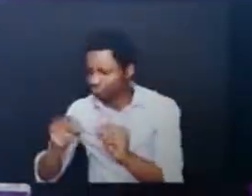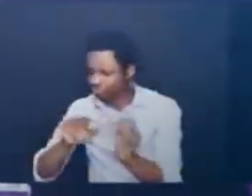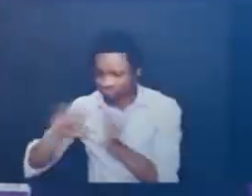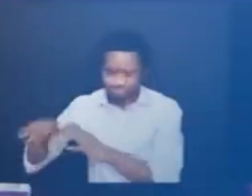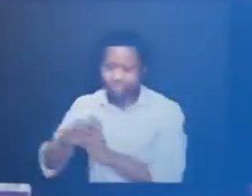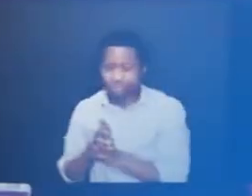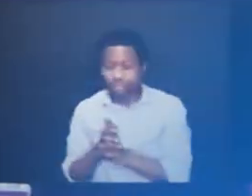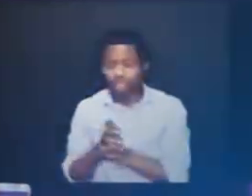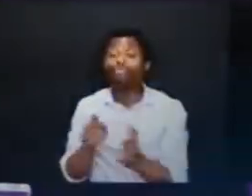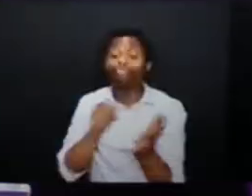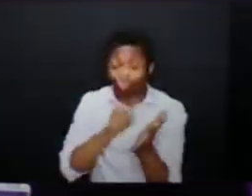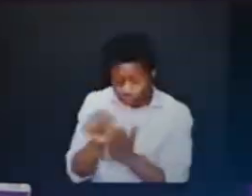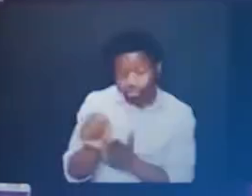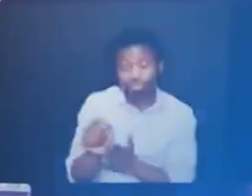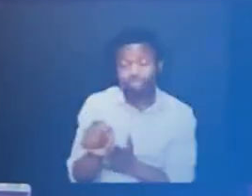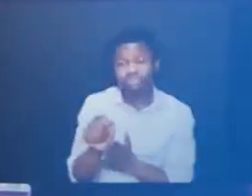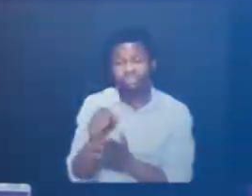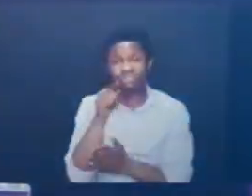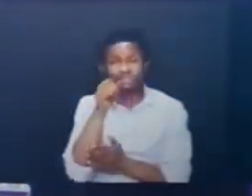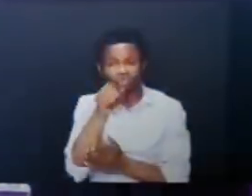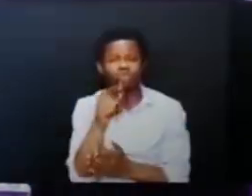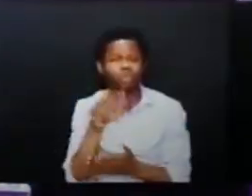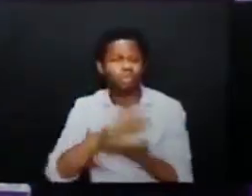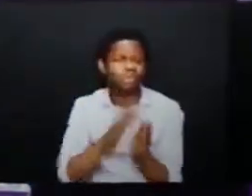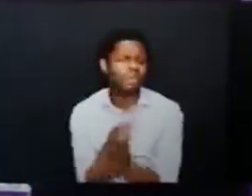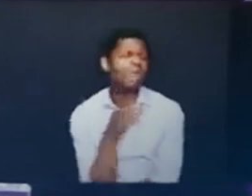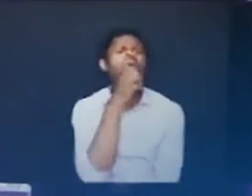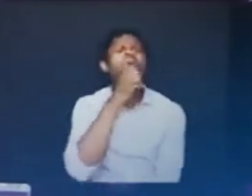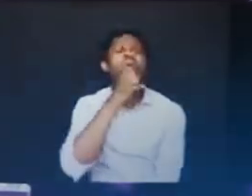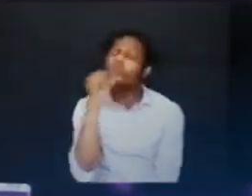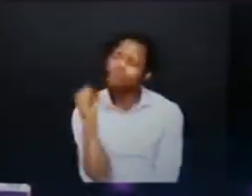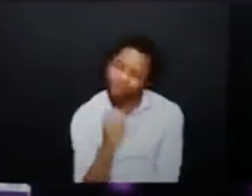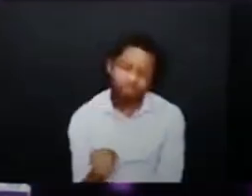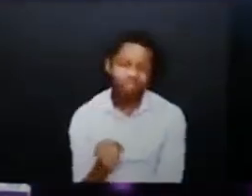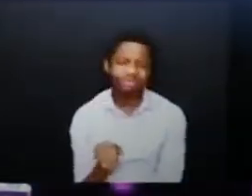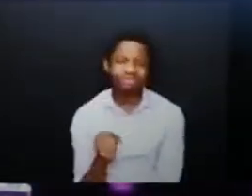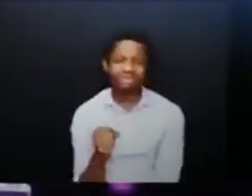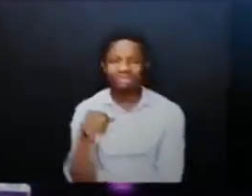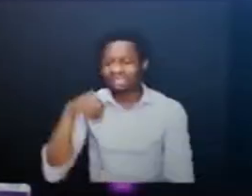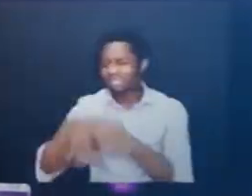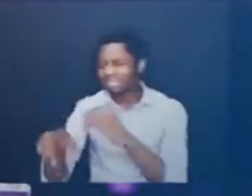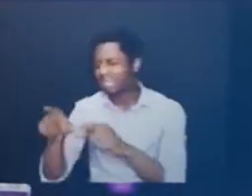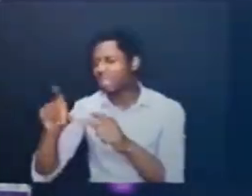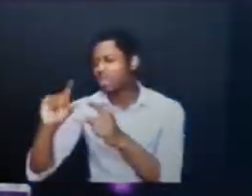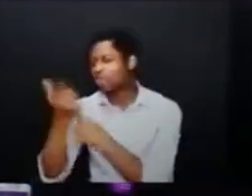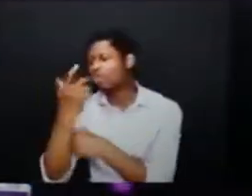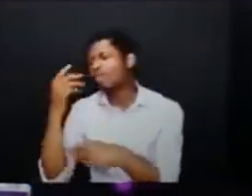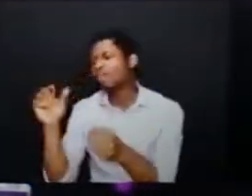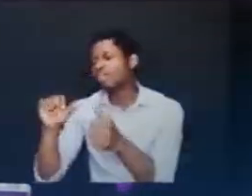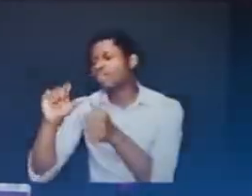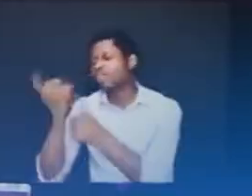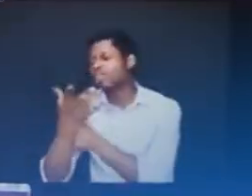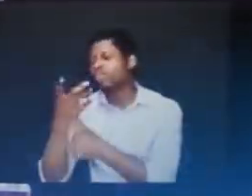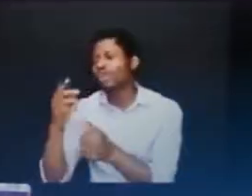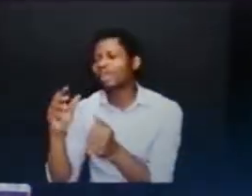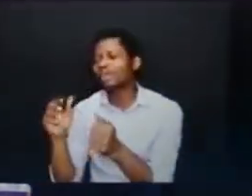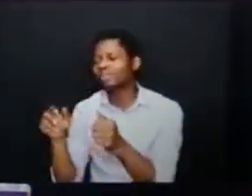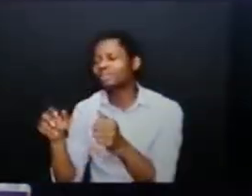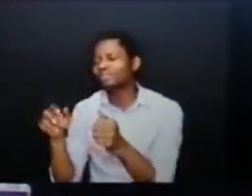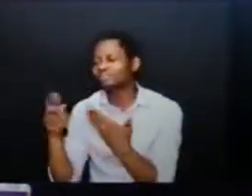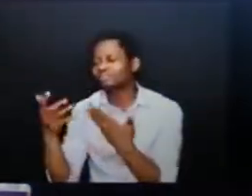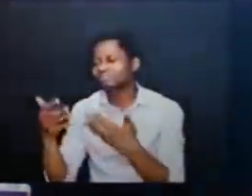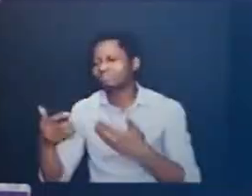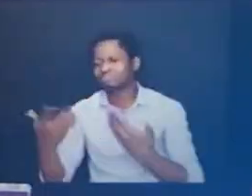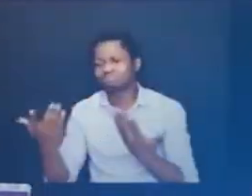fact that you are grown. And in that local assembly, there is no